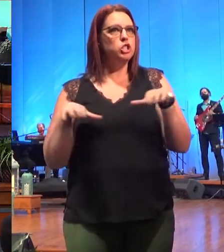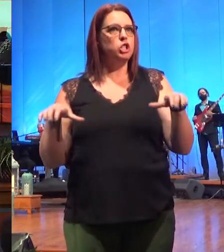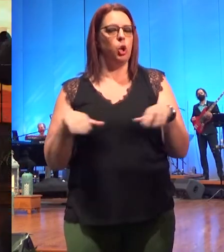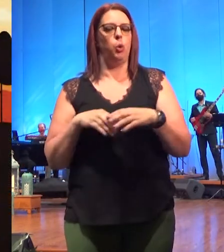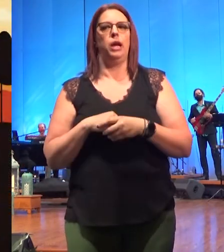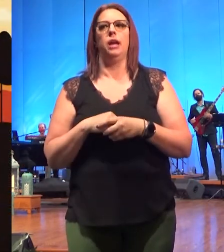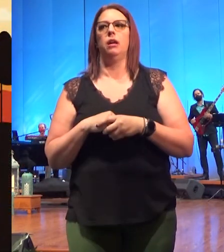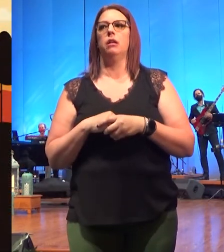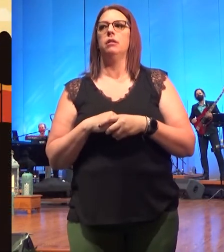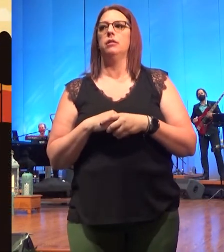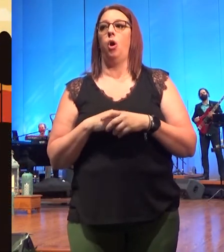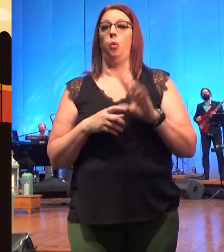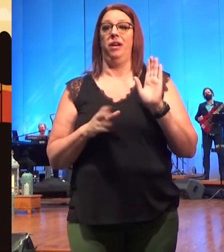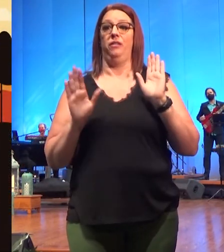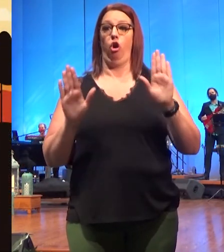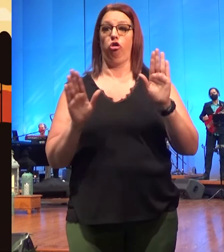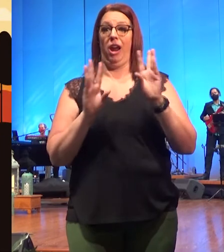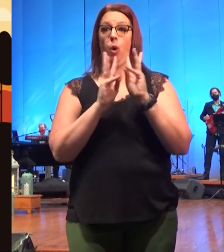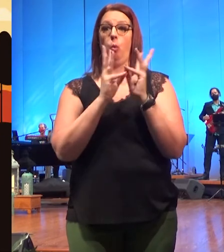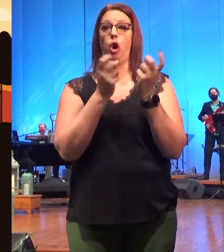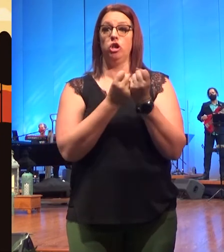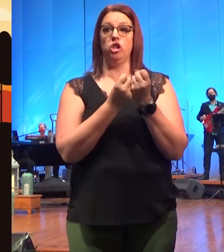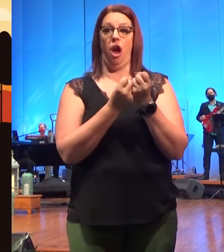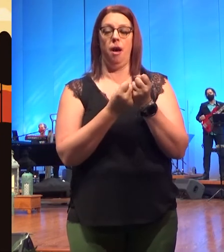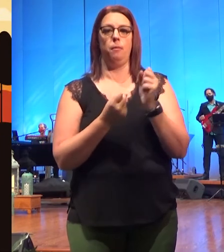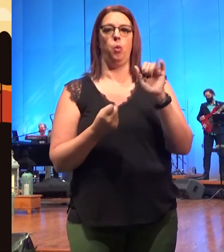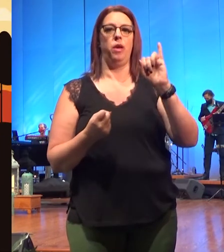consideration. Firstly, a great workshop with Reverend Josh that's